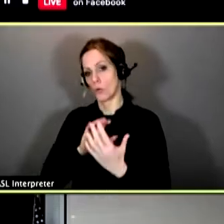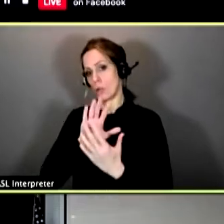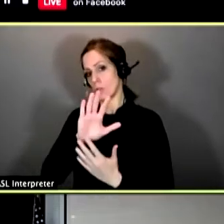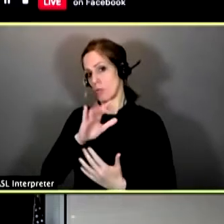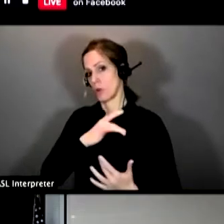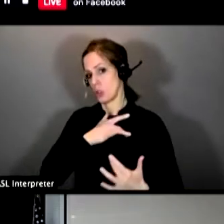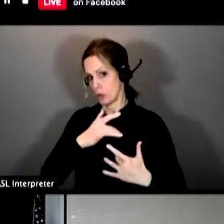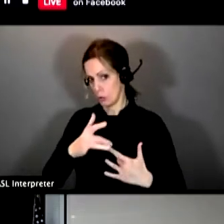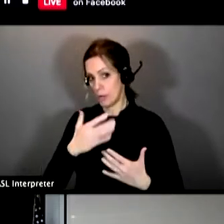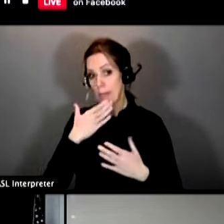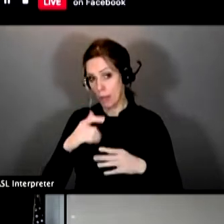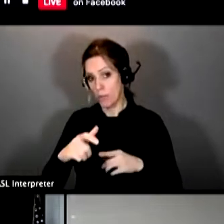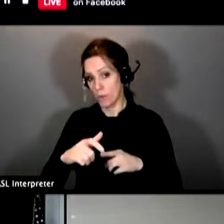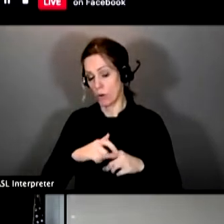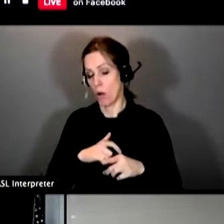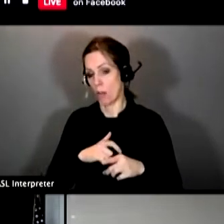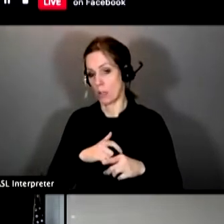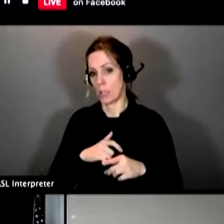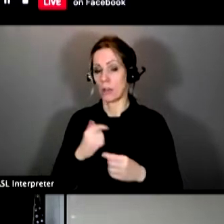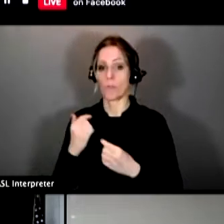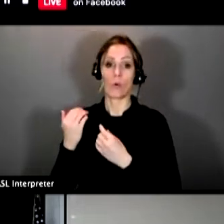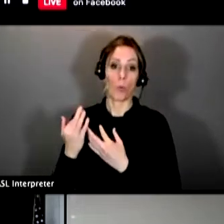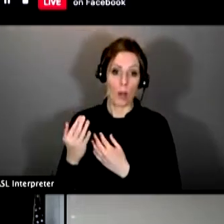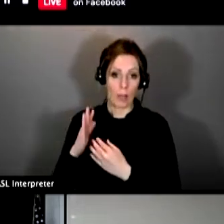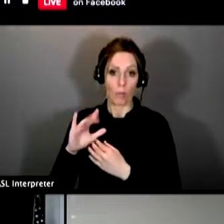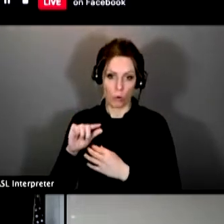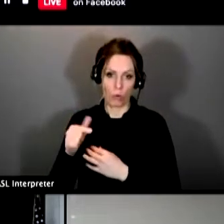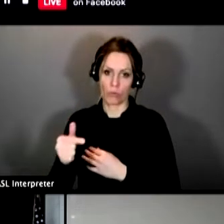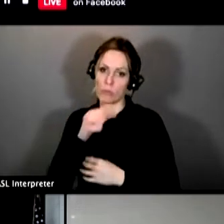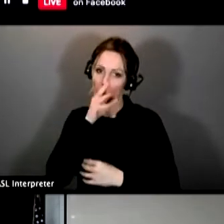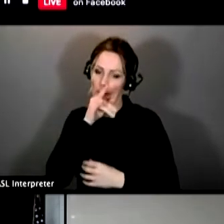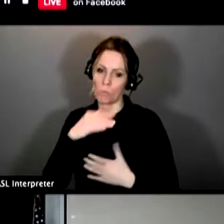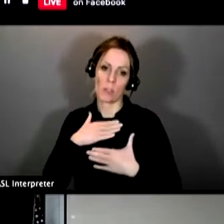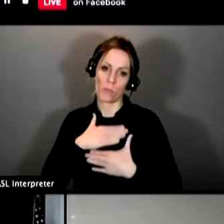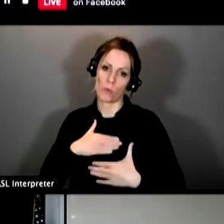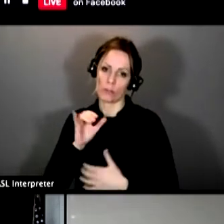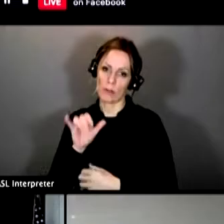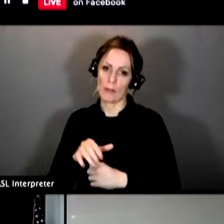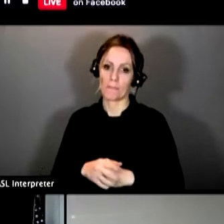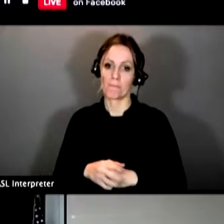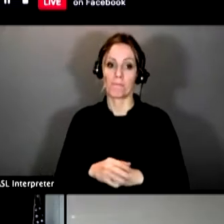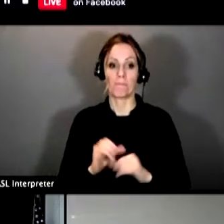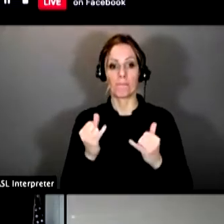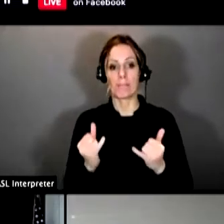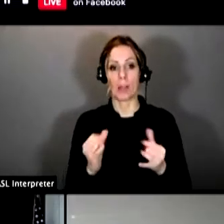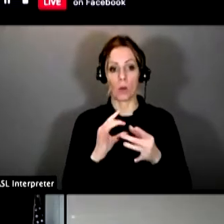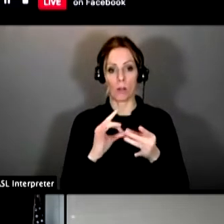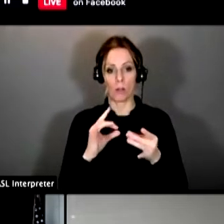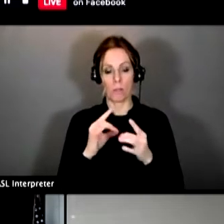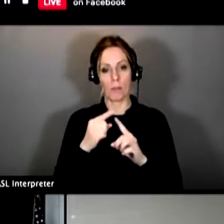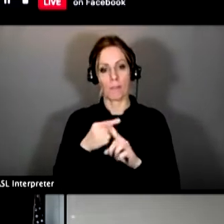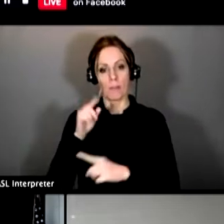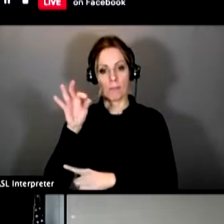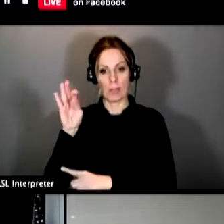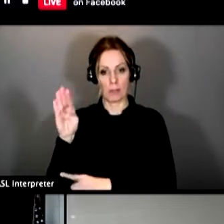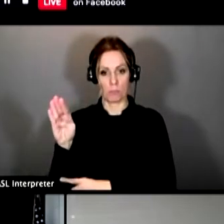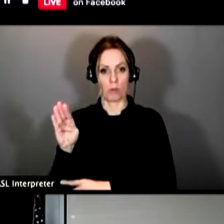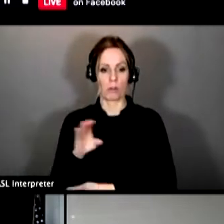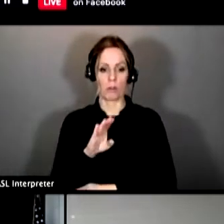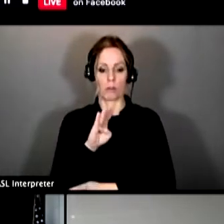and for waiting to speak. We appreciate it. There is a comment from Facebook. Bobby